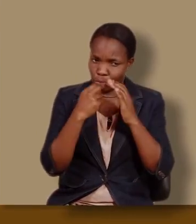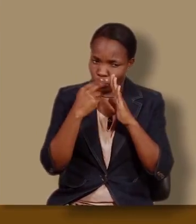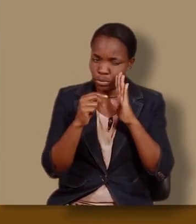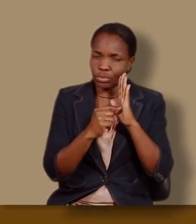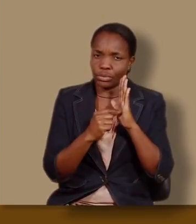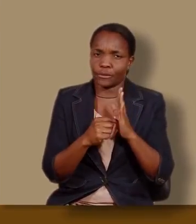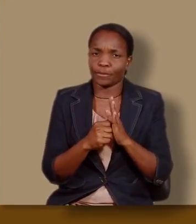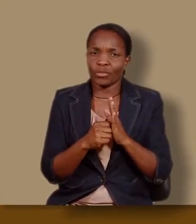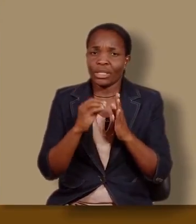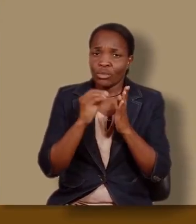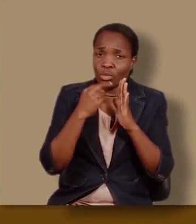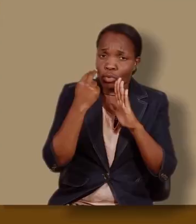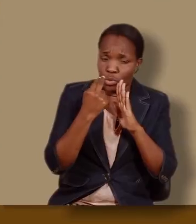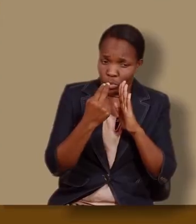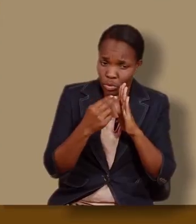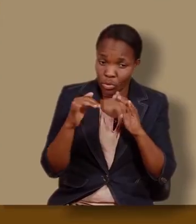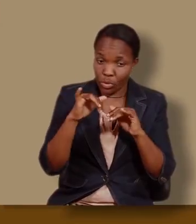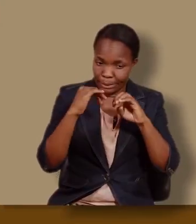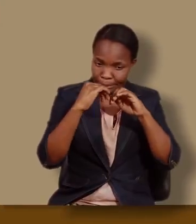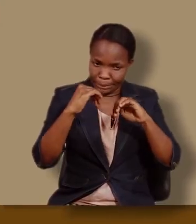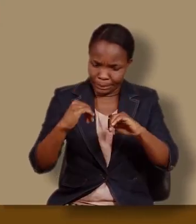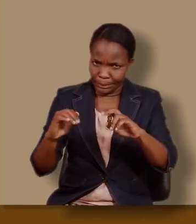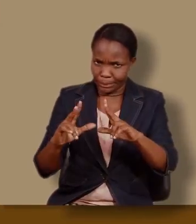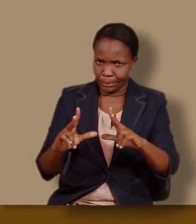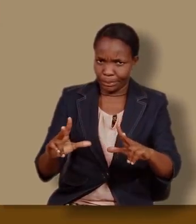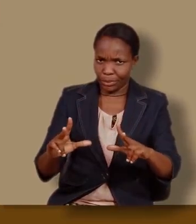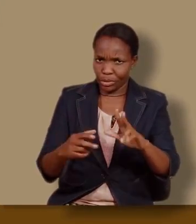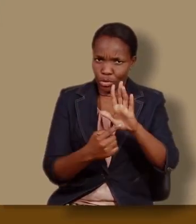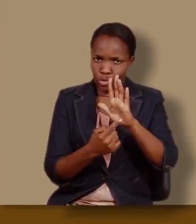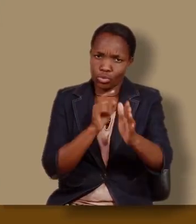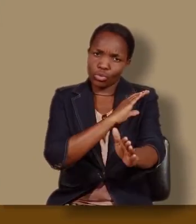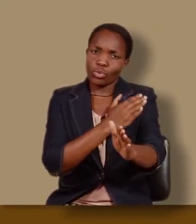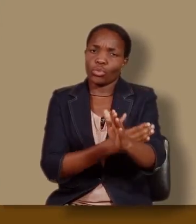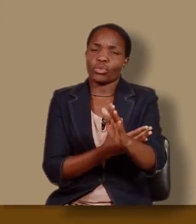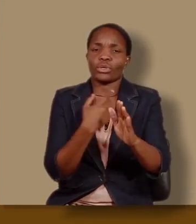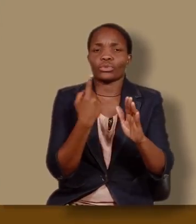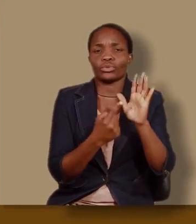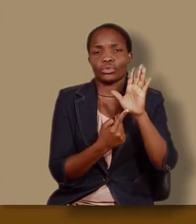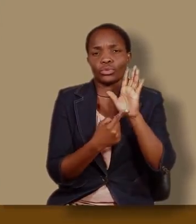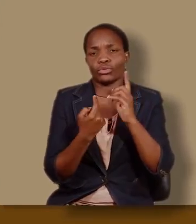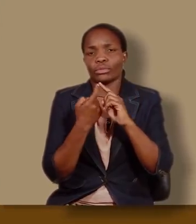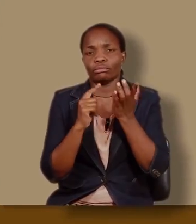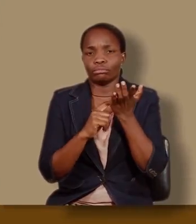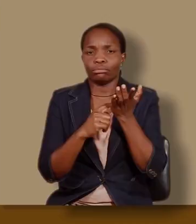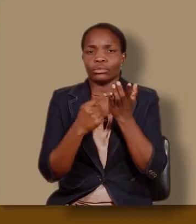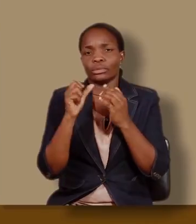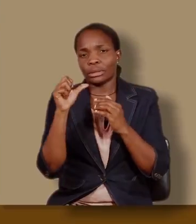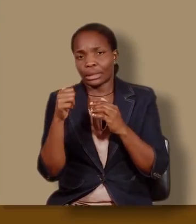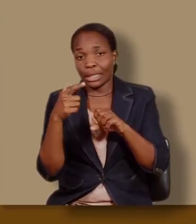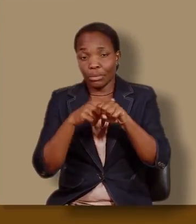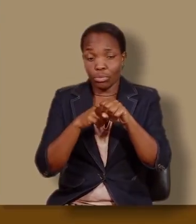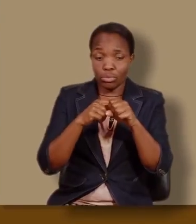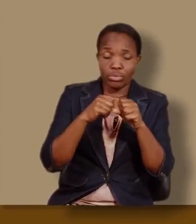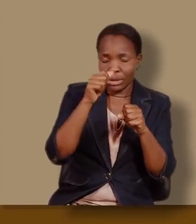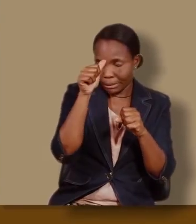served to strengthen the power and dominance by whites over the other racial groups. Blacks, coloreds, and Indians were made powerless by being